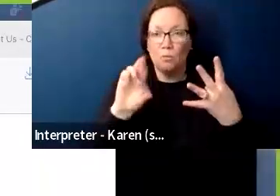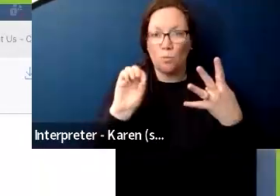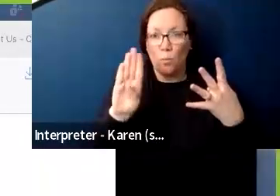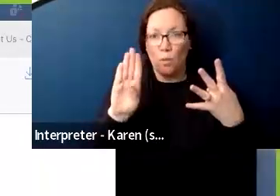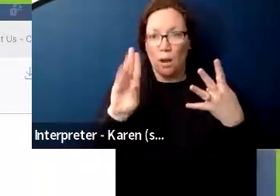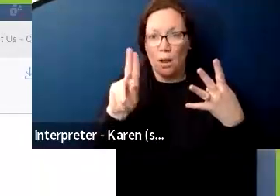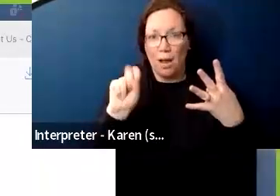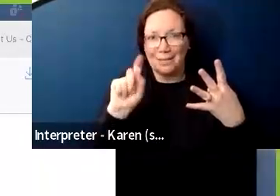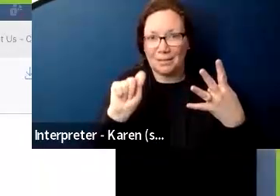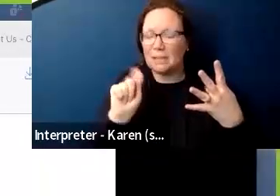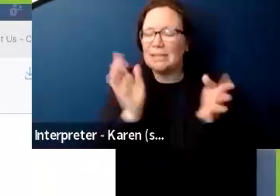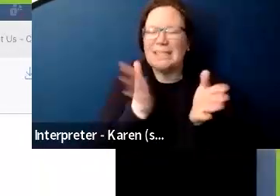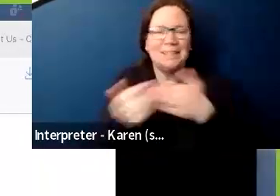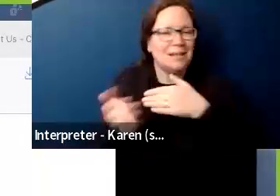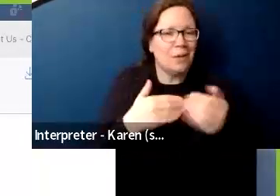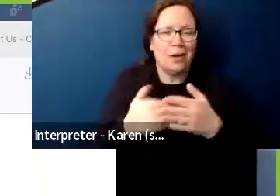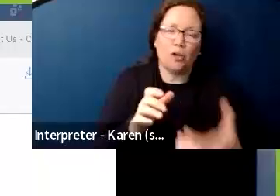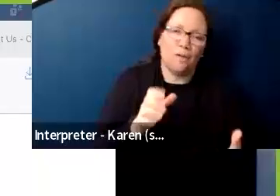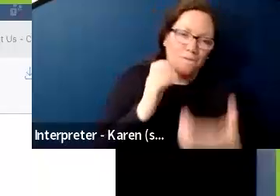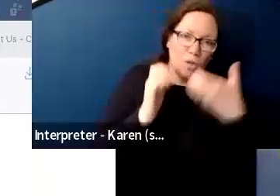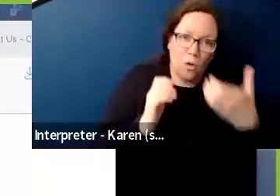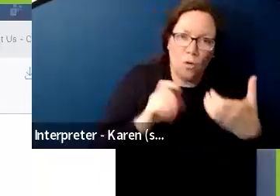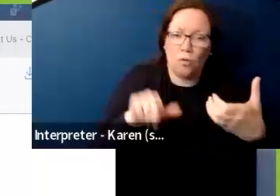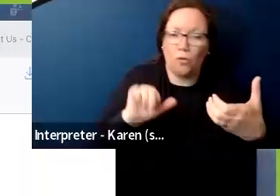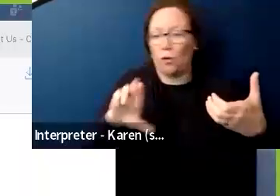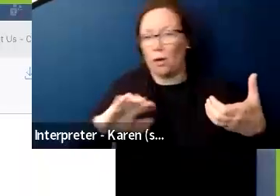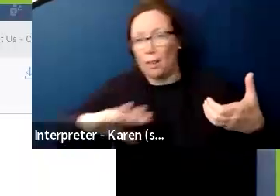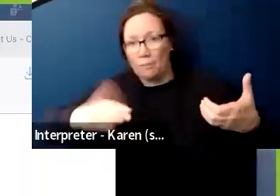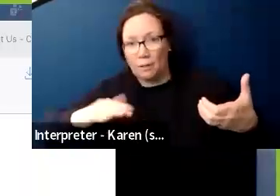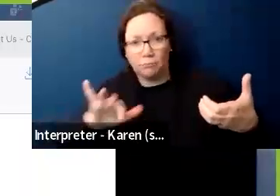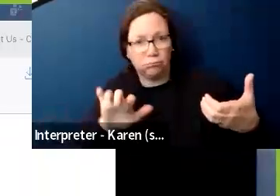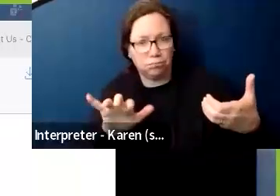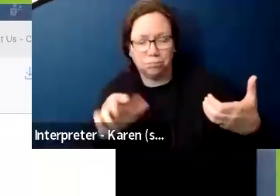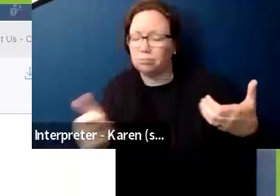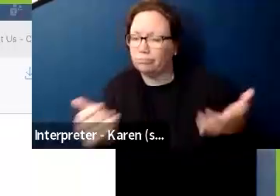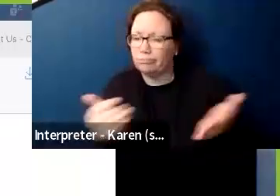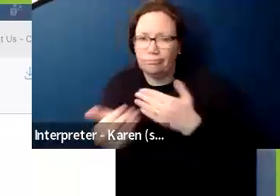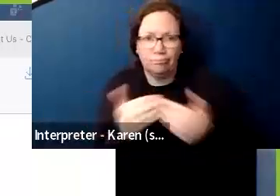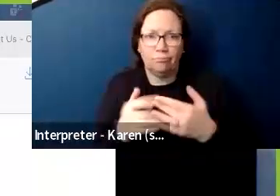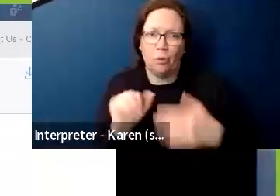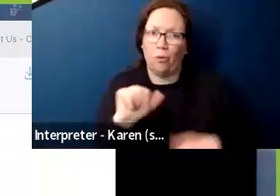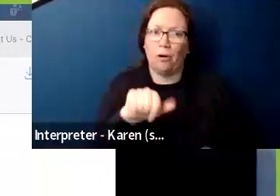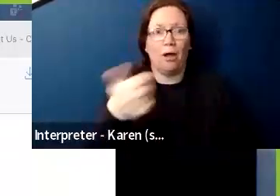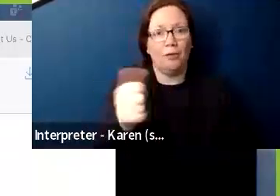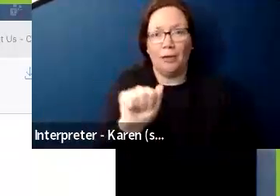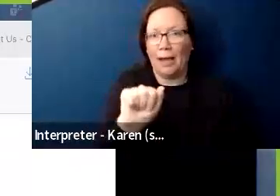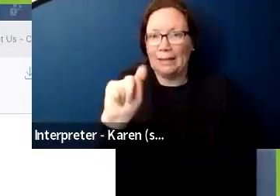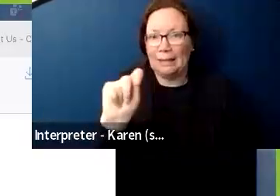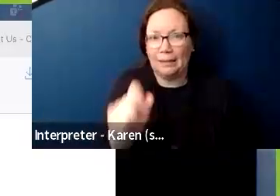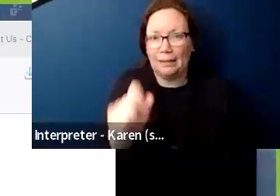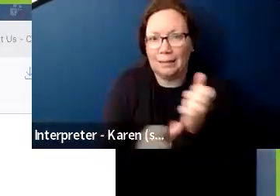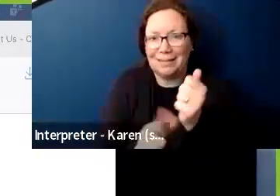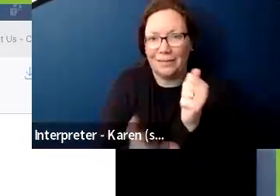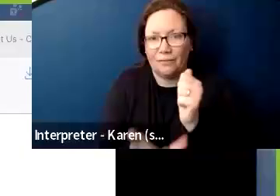your device, whether you're on your phone or on a laptop or an assistive technology device, that we're